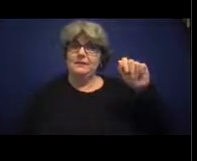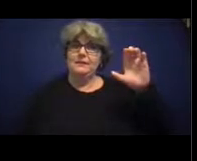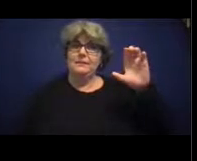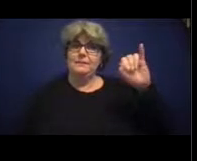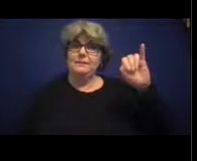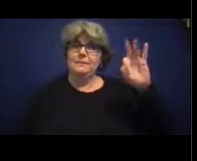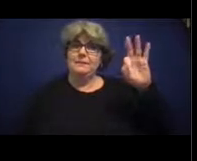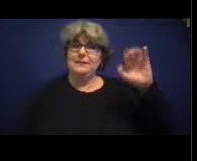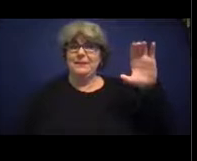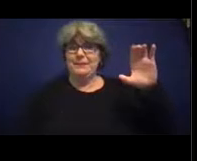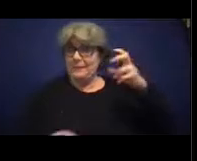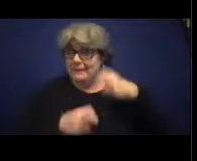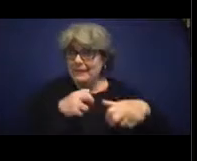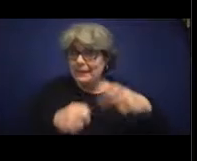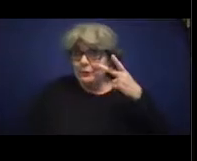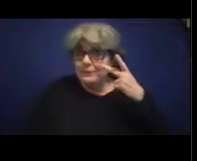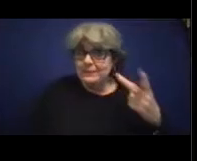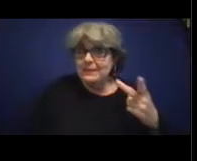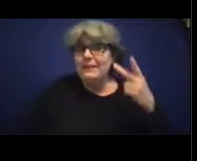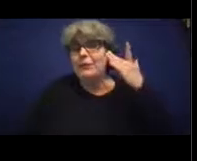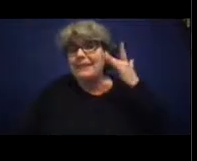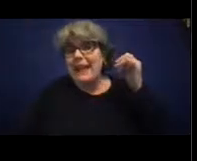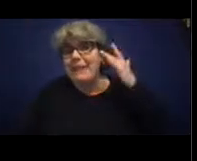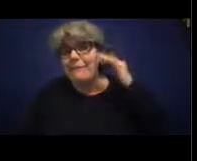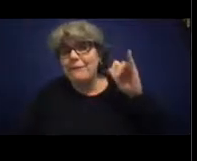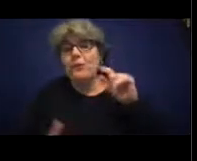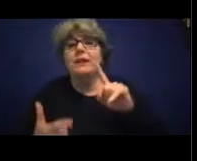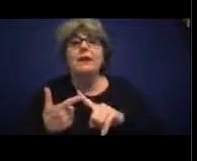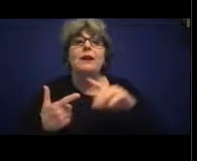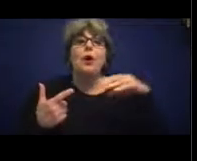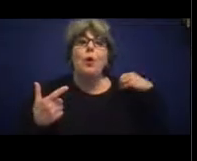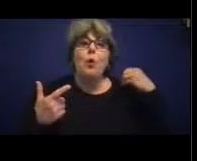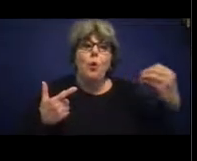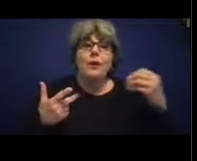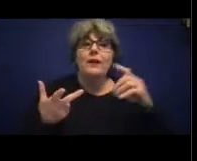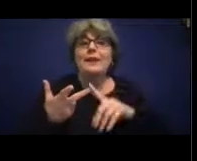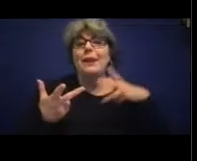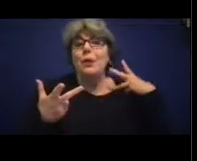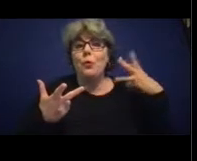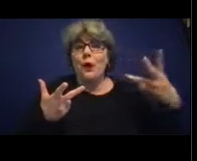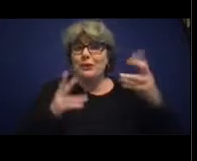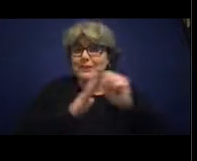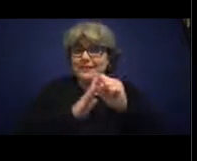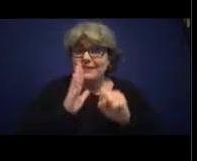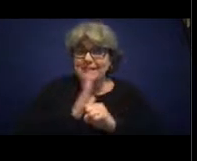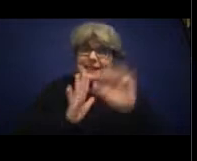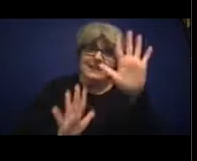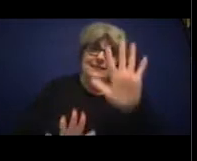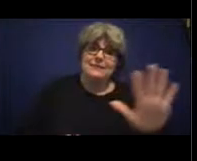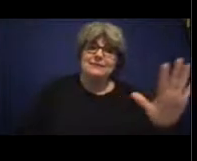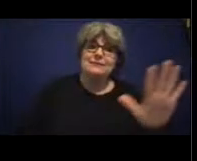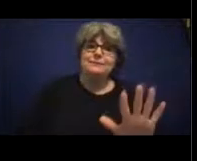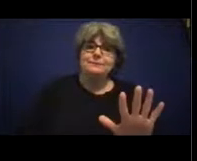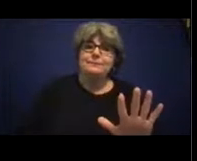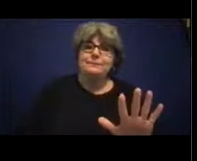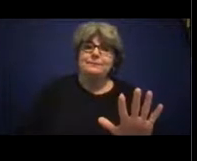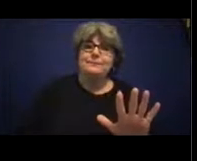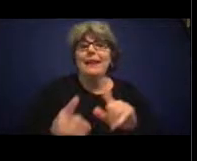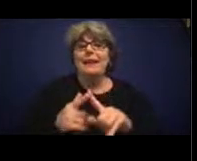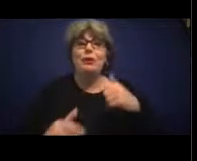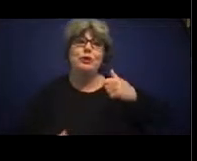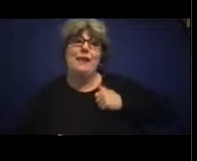might be tricky to see, but there's California and Oregon and Washington, and then even our neighbors,